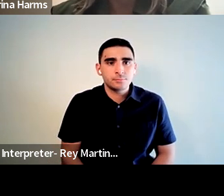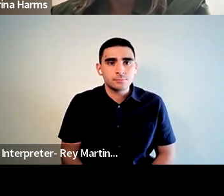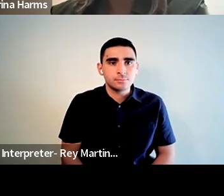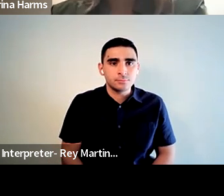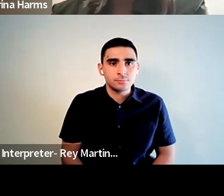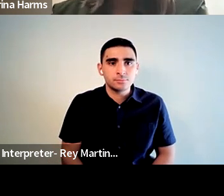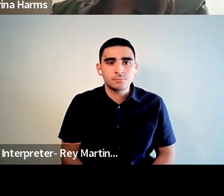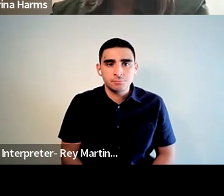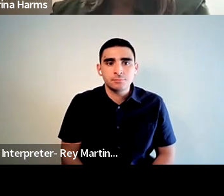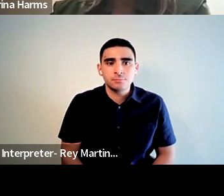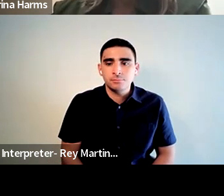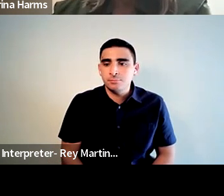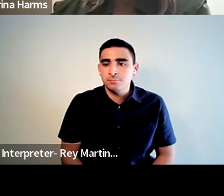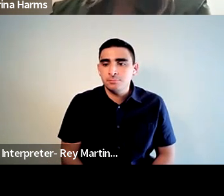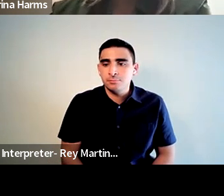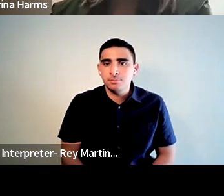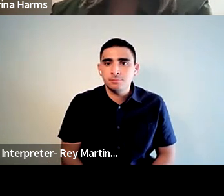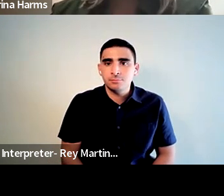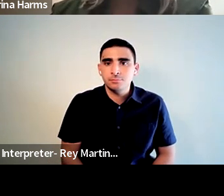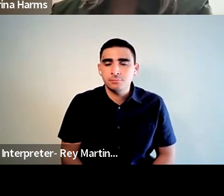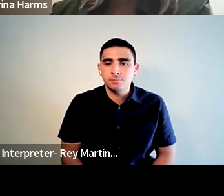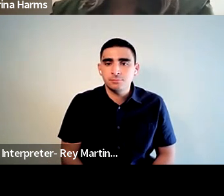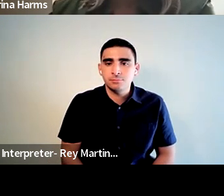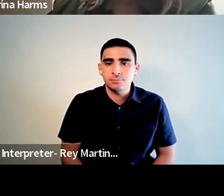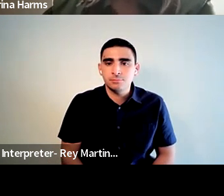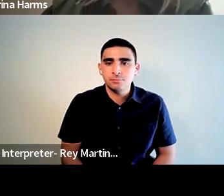Okay, Katrina, I think we're ready.